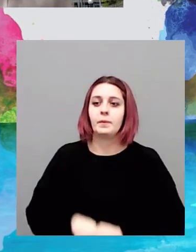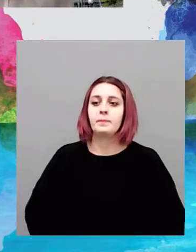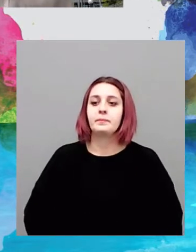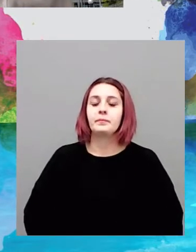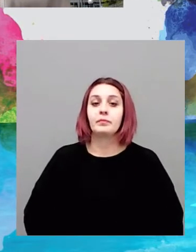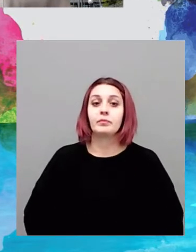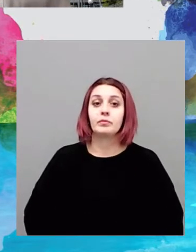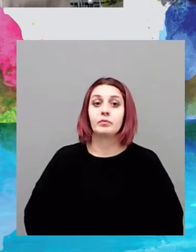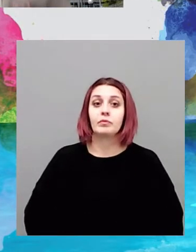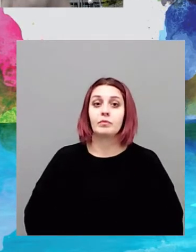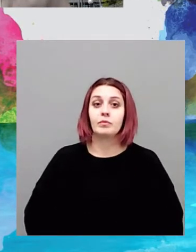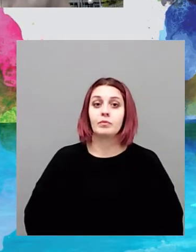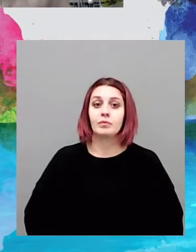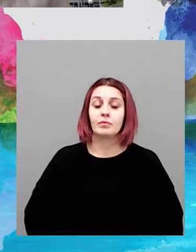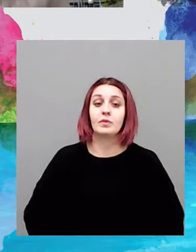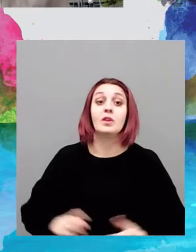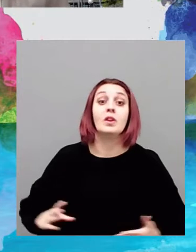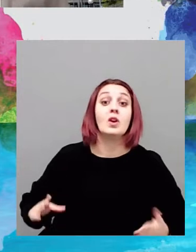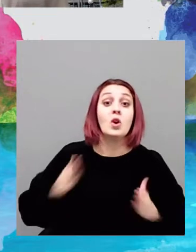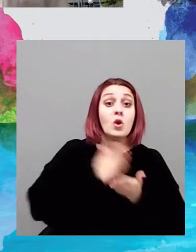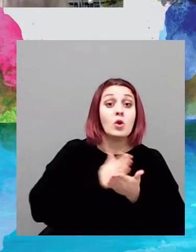All of these courses